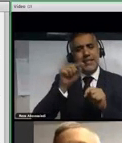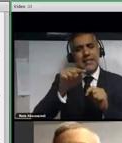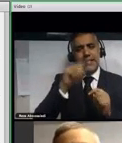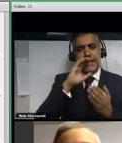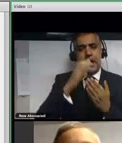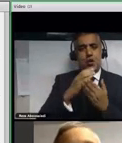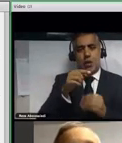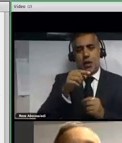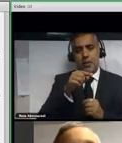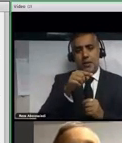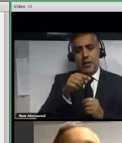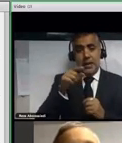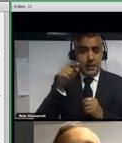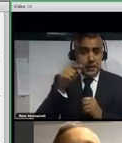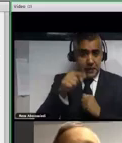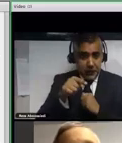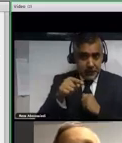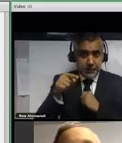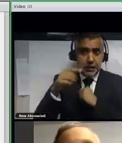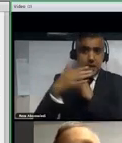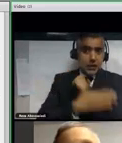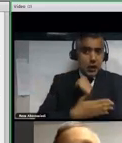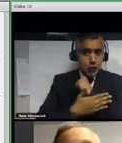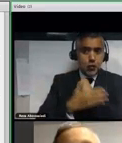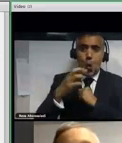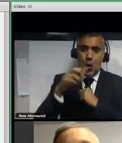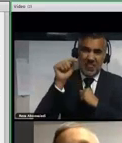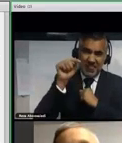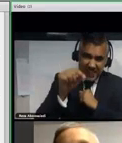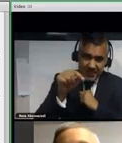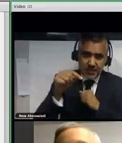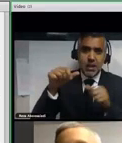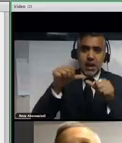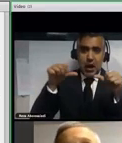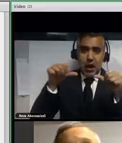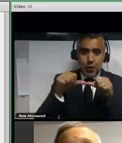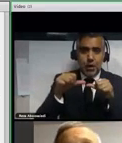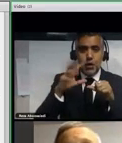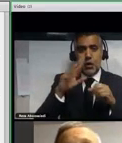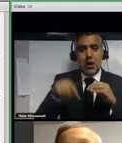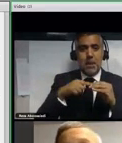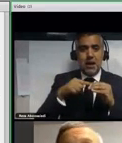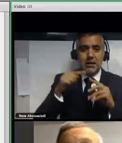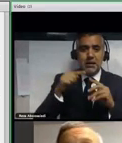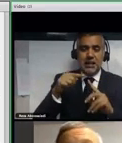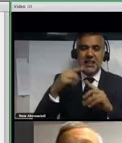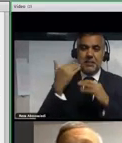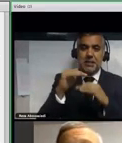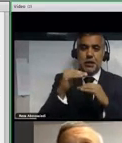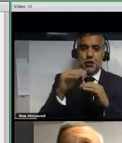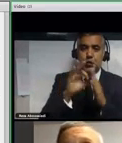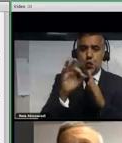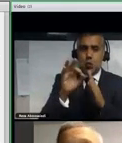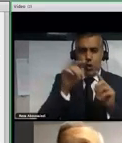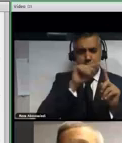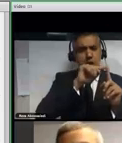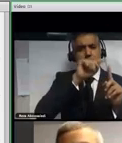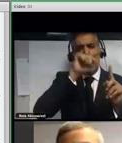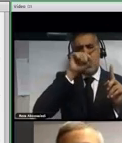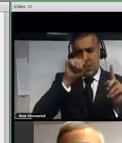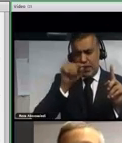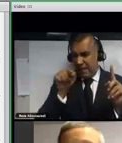in this particular country or area, when people reach about this activity limitation score, we start seeing